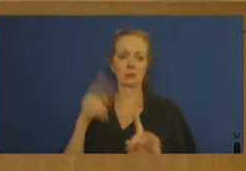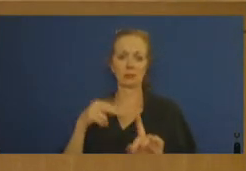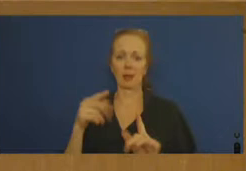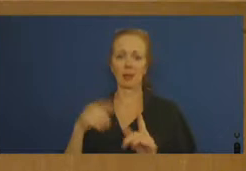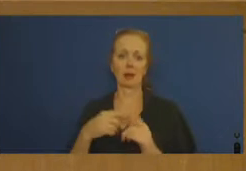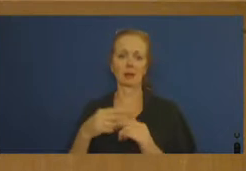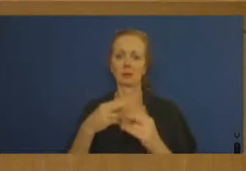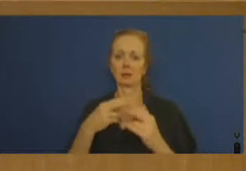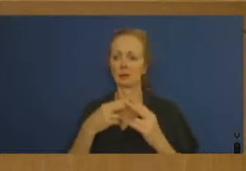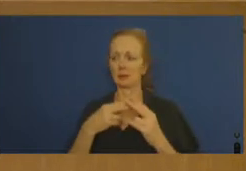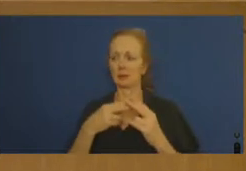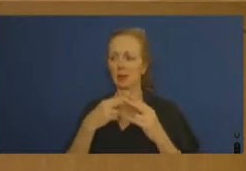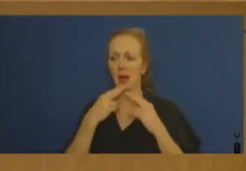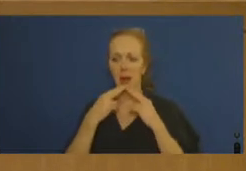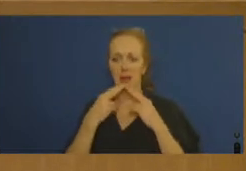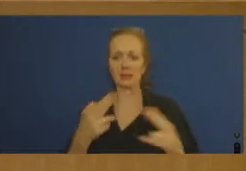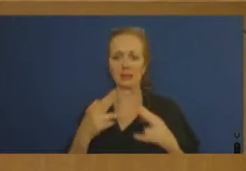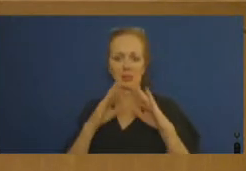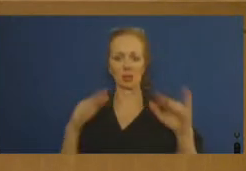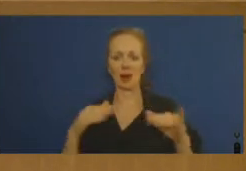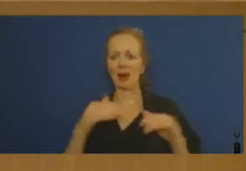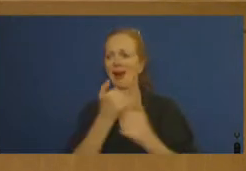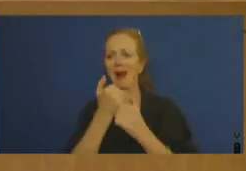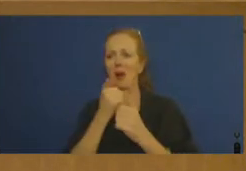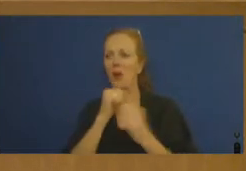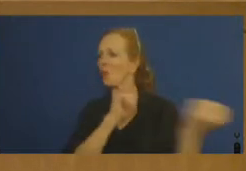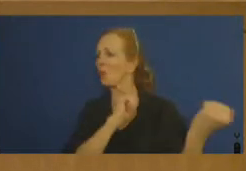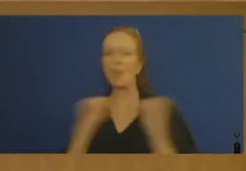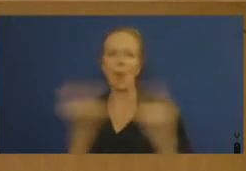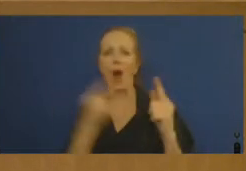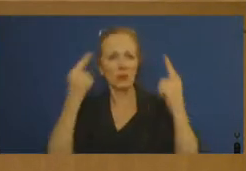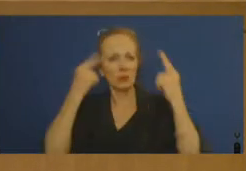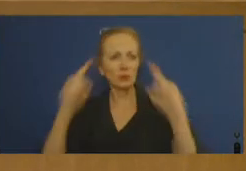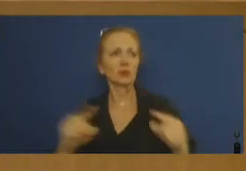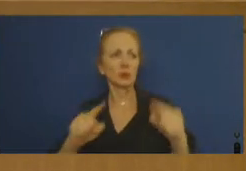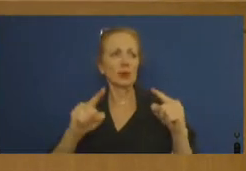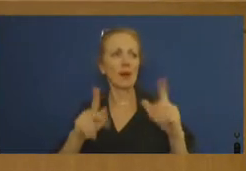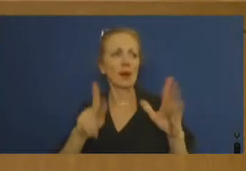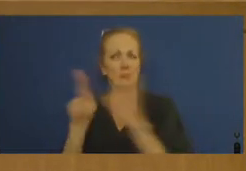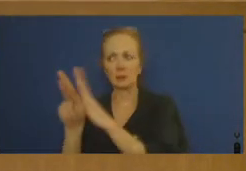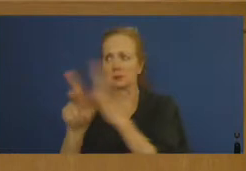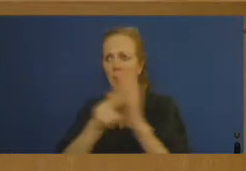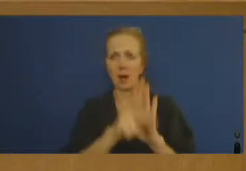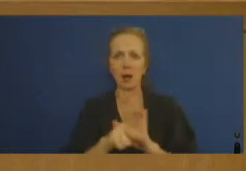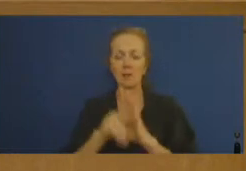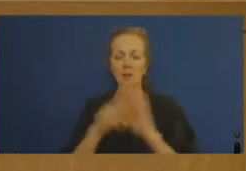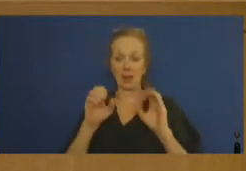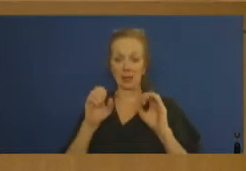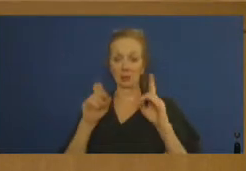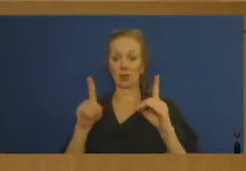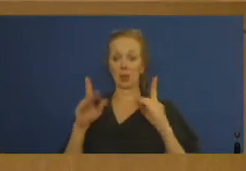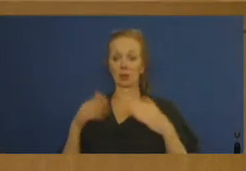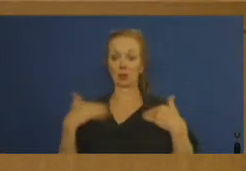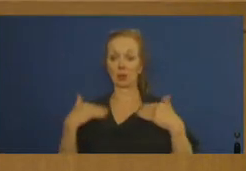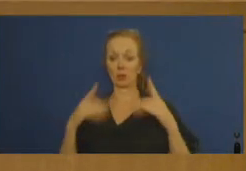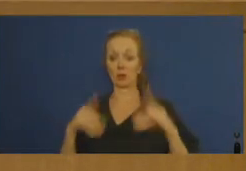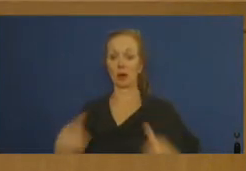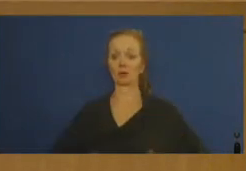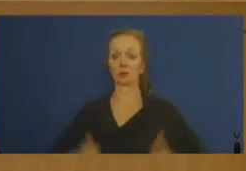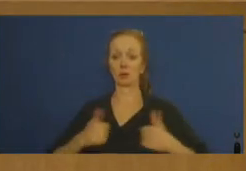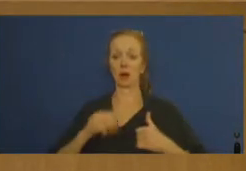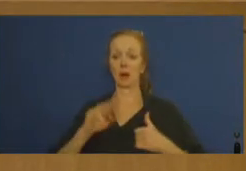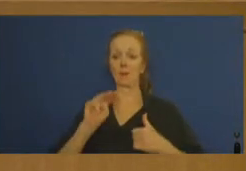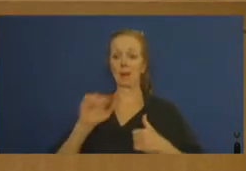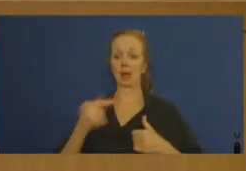children." Every single one of you are complicit in this genocide. As an educator of our youth, as a resident of Mecklenburg County, as